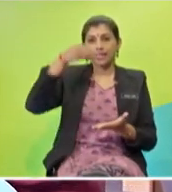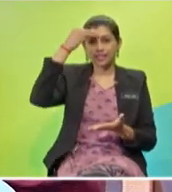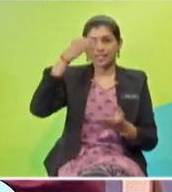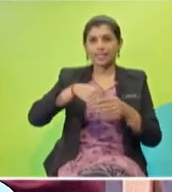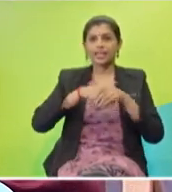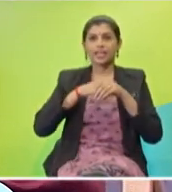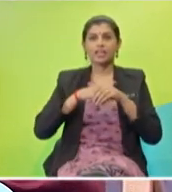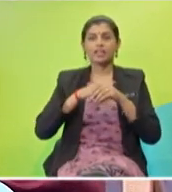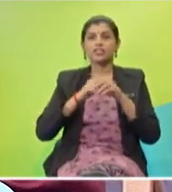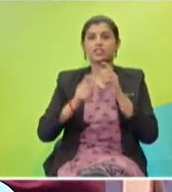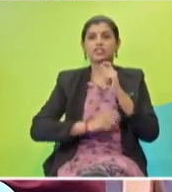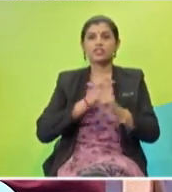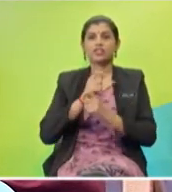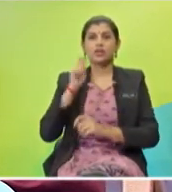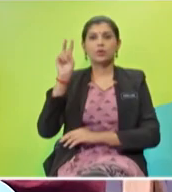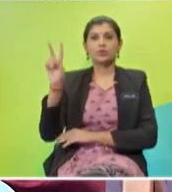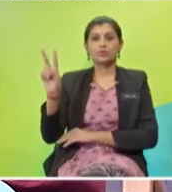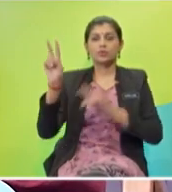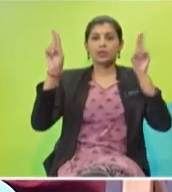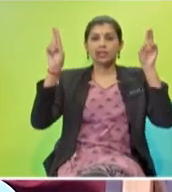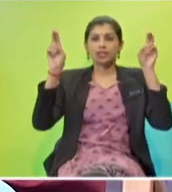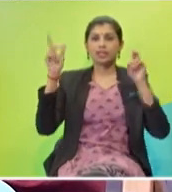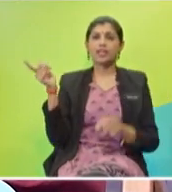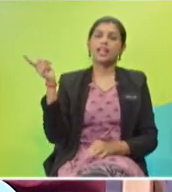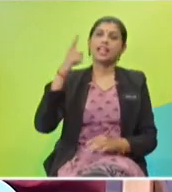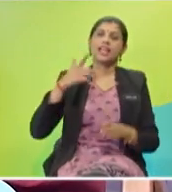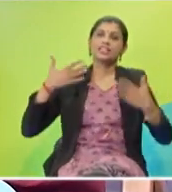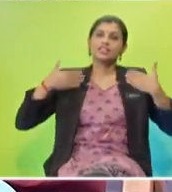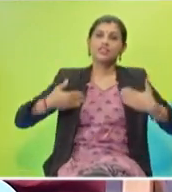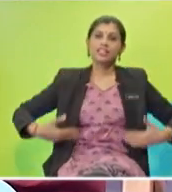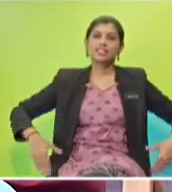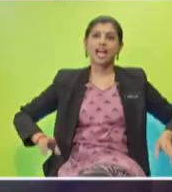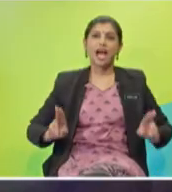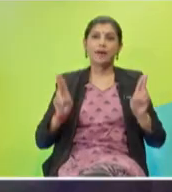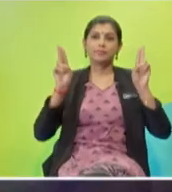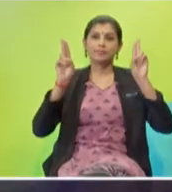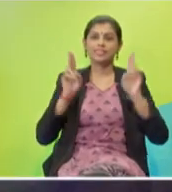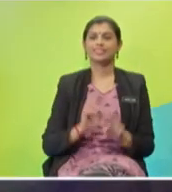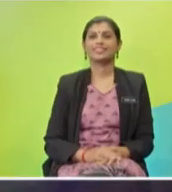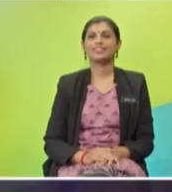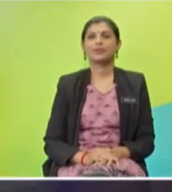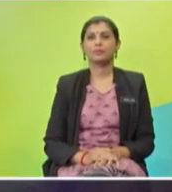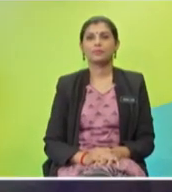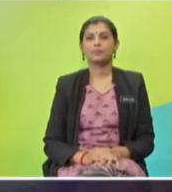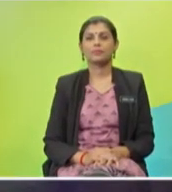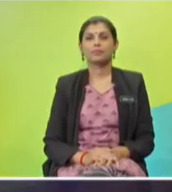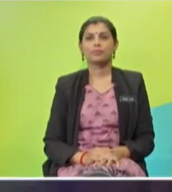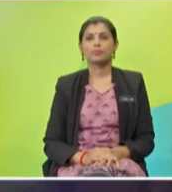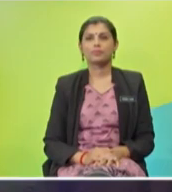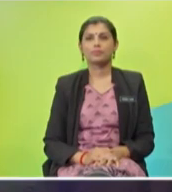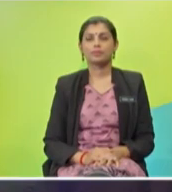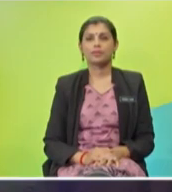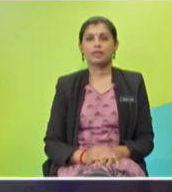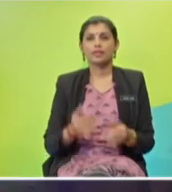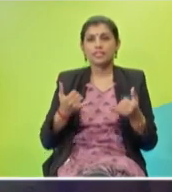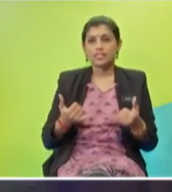Inggeris Tahun 2 with the topic of Let's Dress Up. Alright teacher, what are we going to be doing next? Okay, next